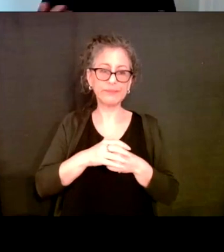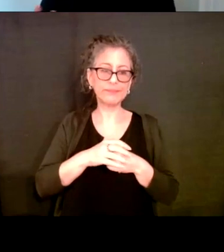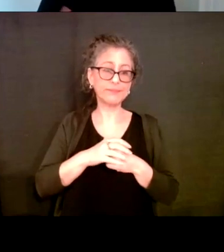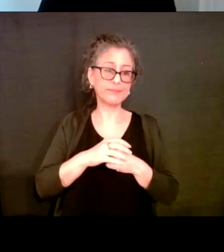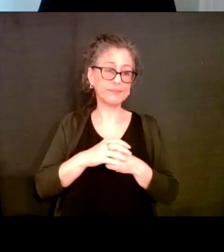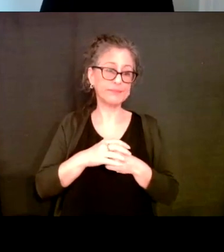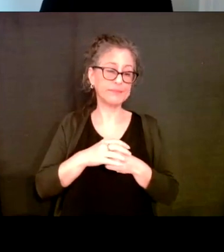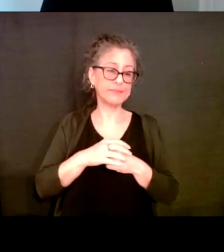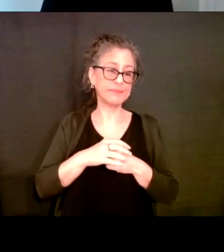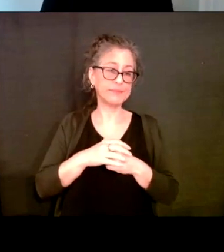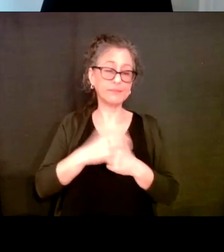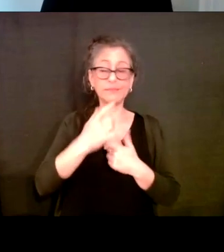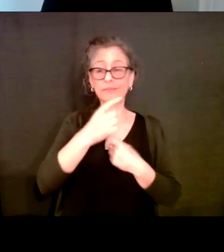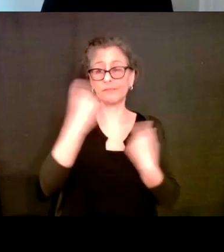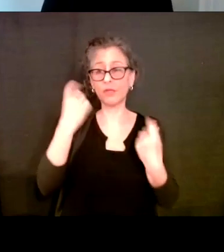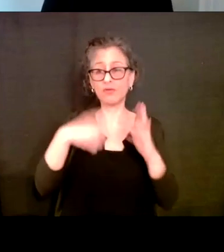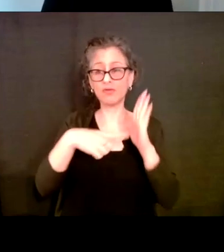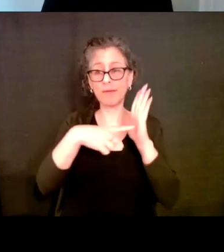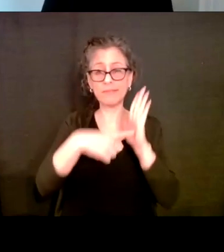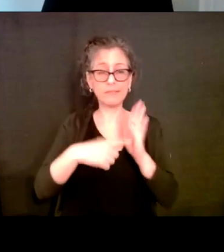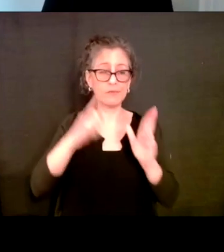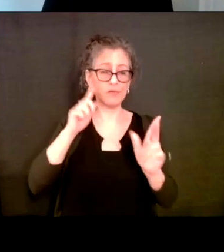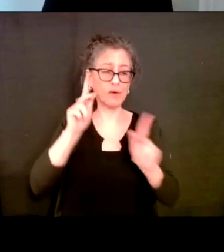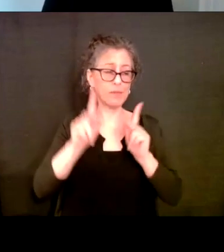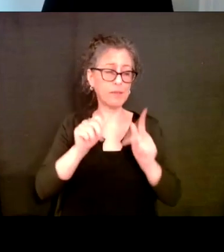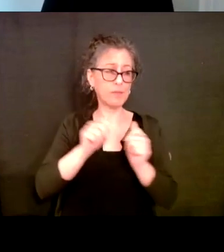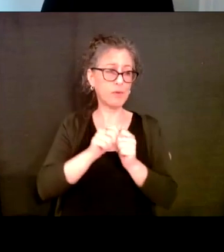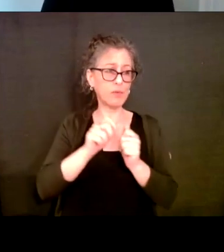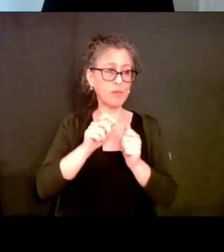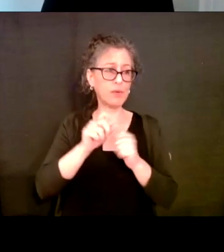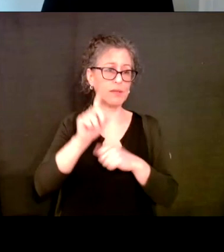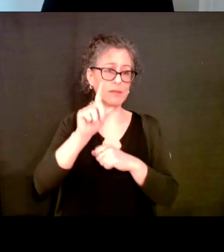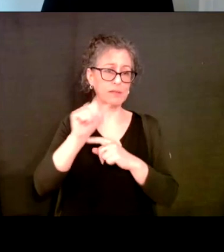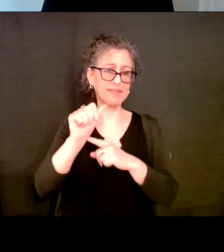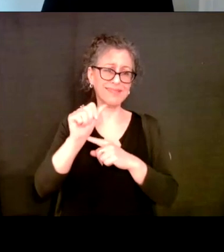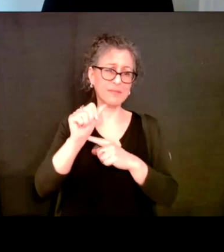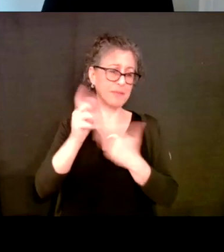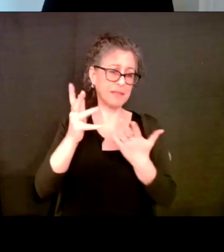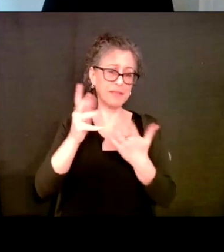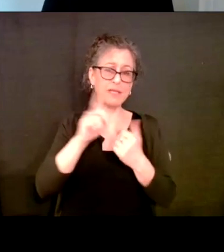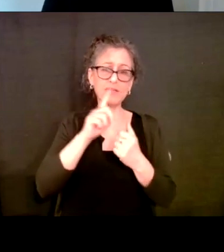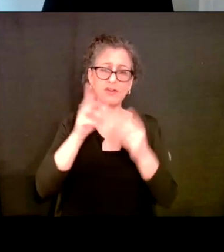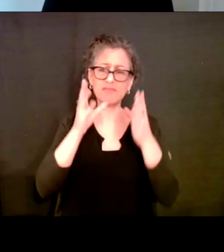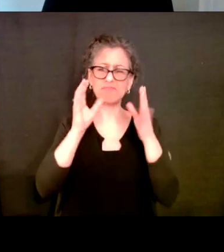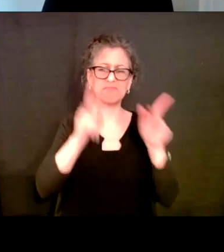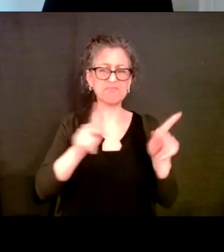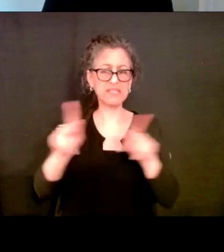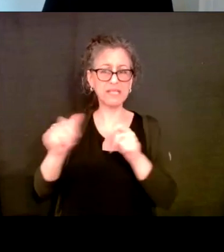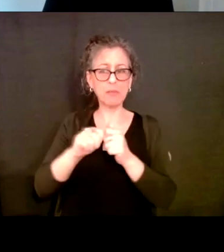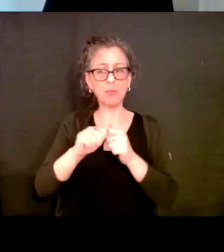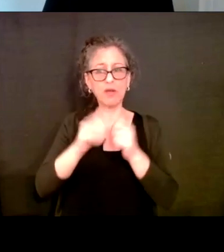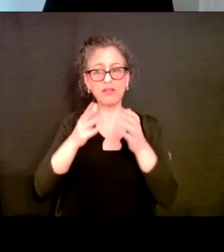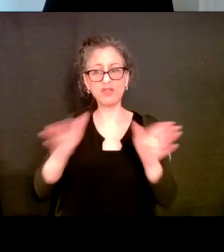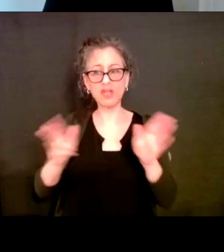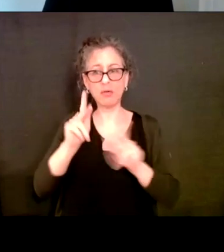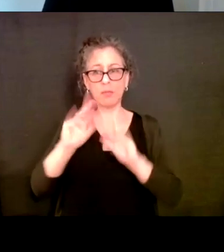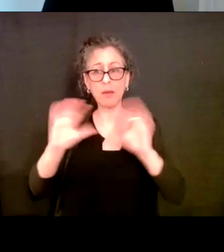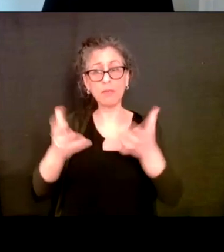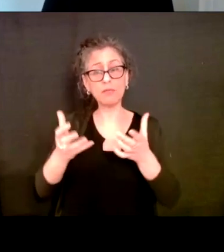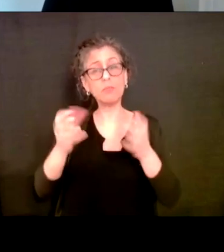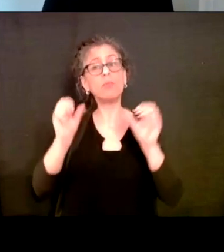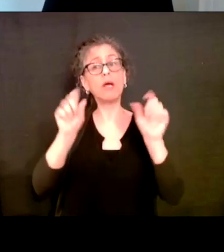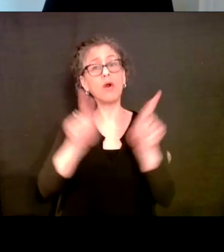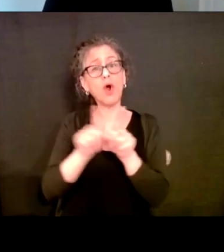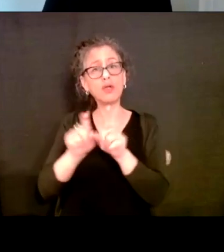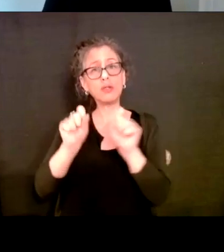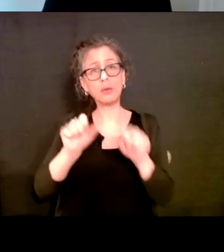And again, trauma symptoms for people with disabilities are like the general population, but also potentially different.